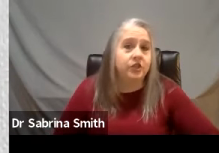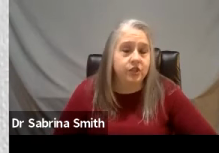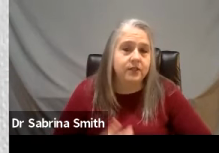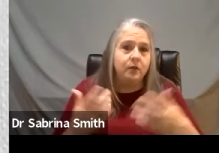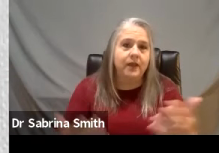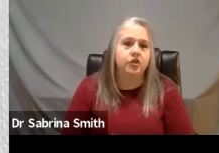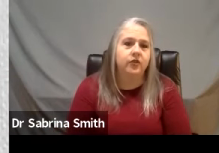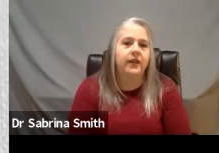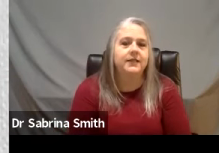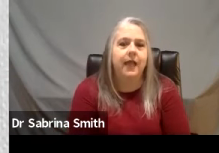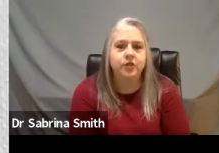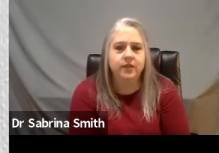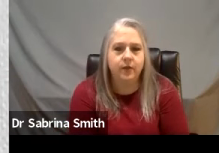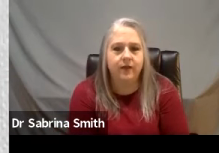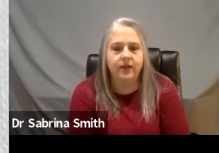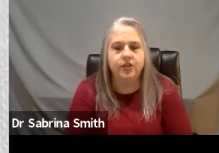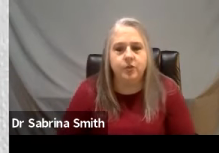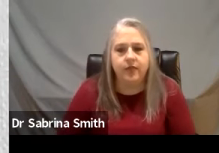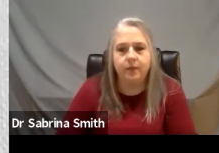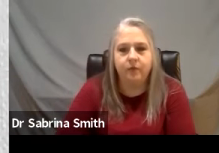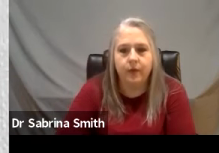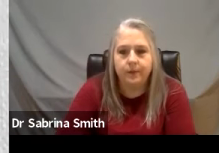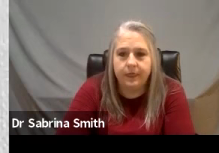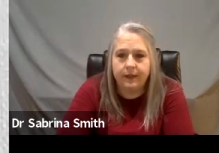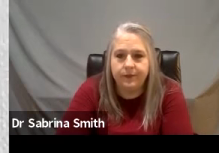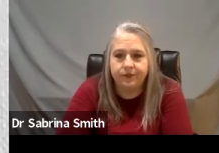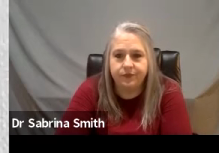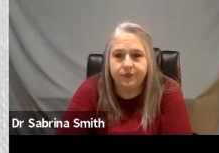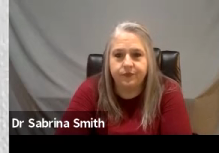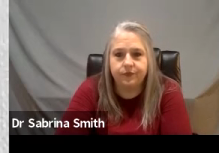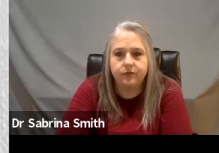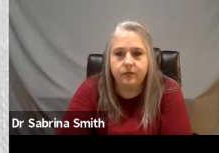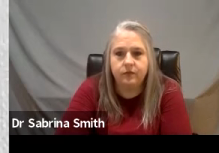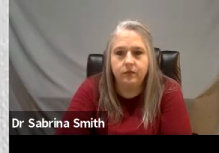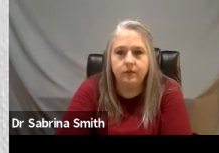your question so we make sure that it gets captioned, because they were having an issue with that before.